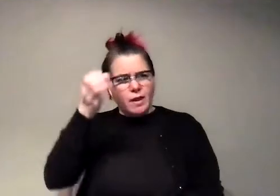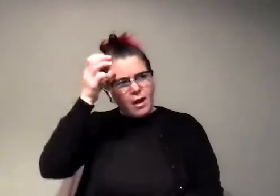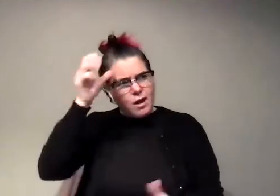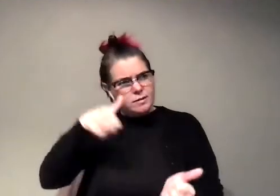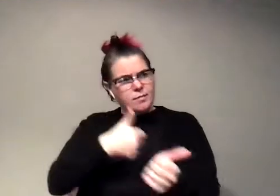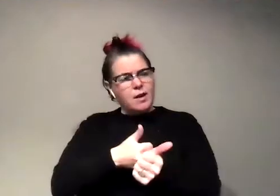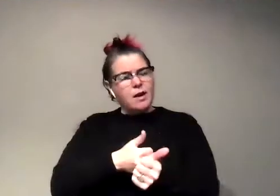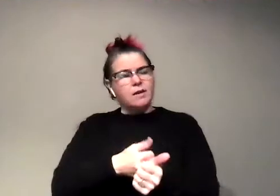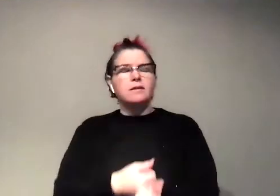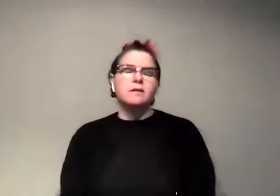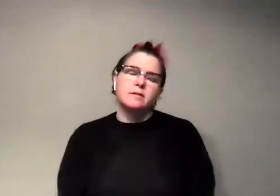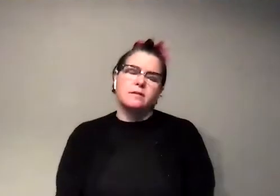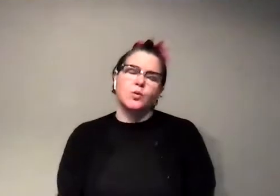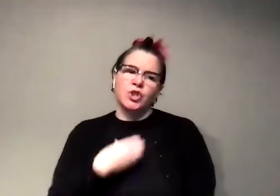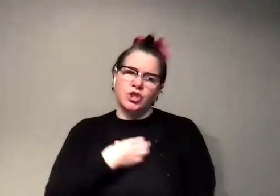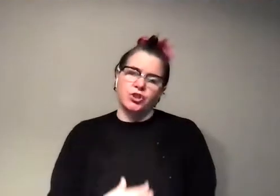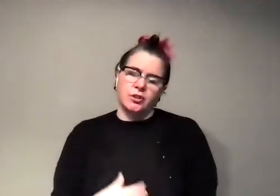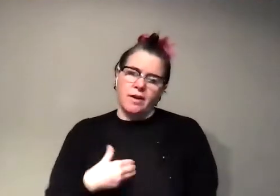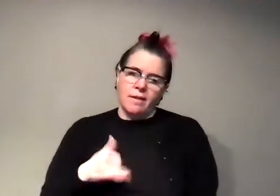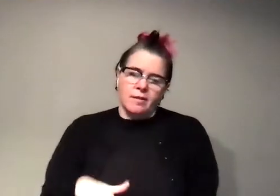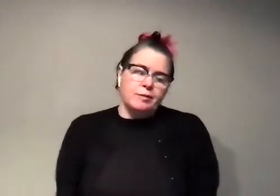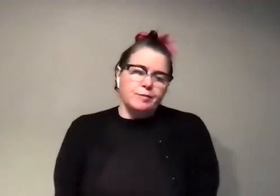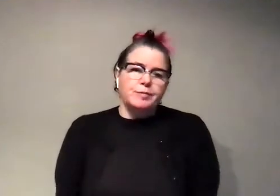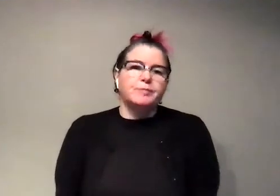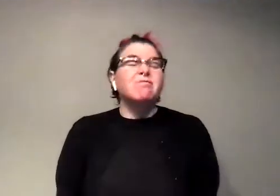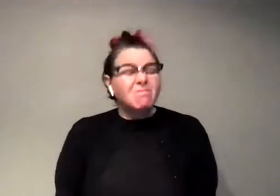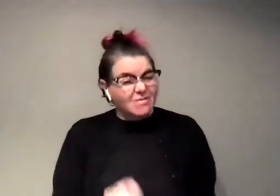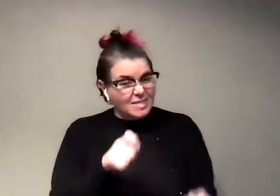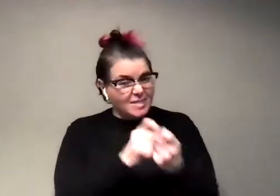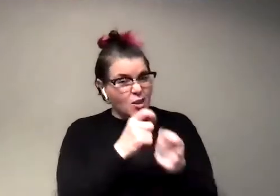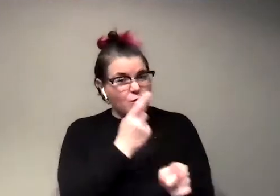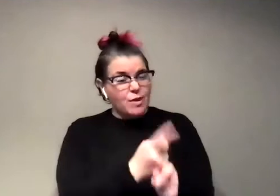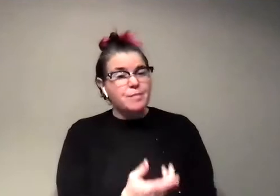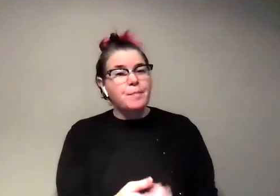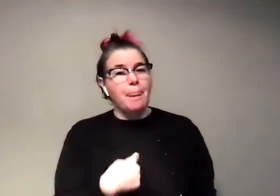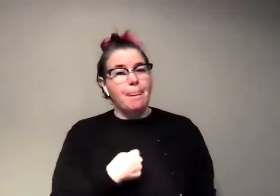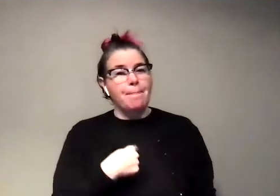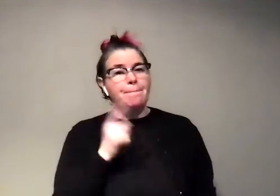been useful for me. So yeah, exactly. So like I would go to